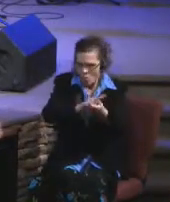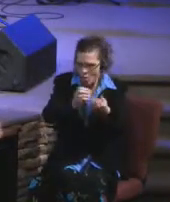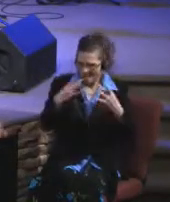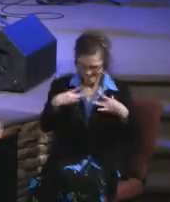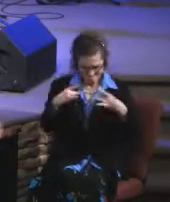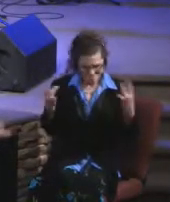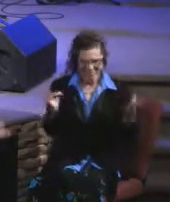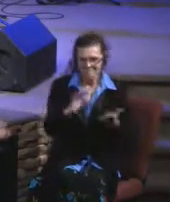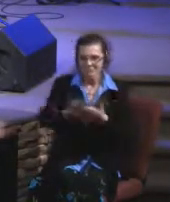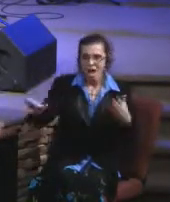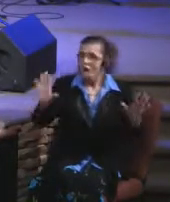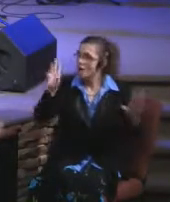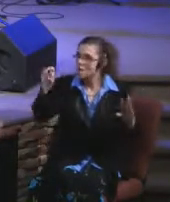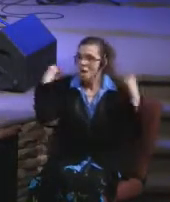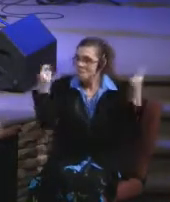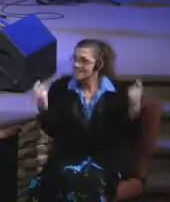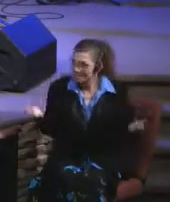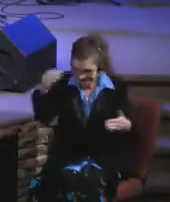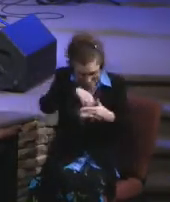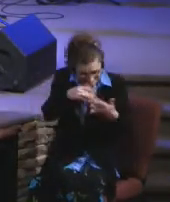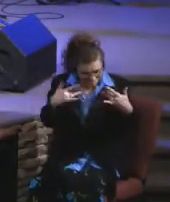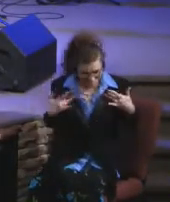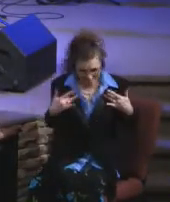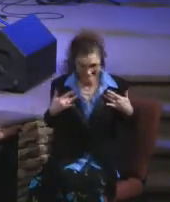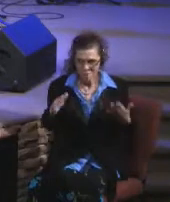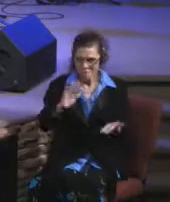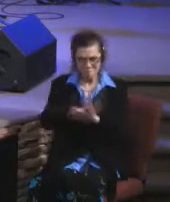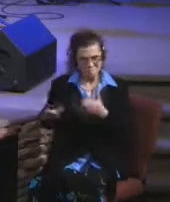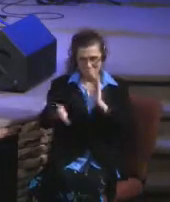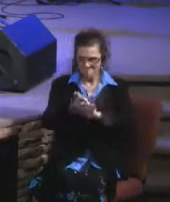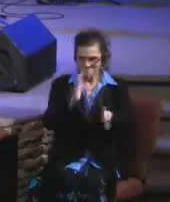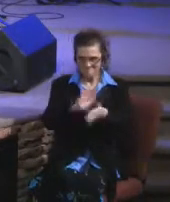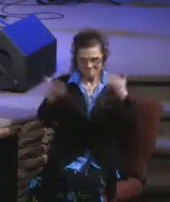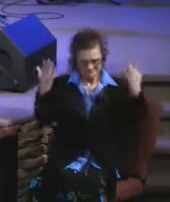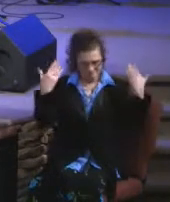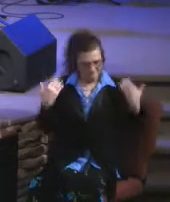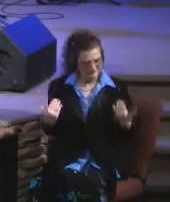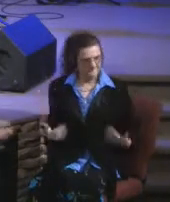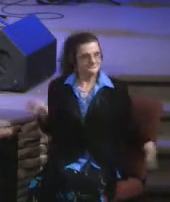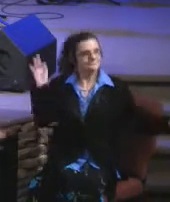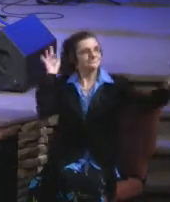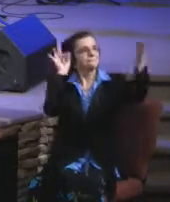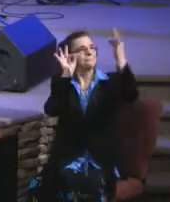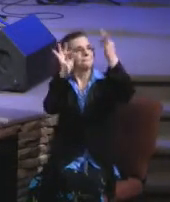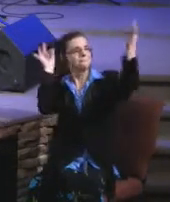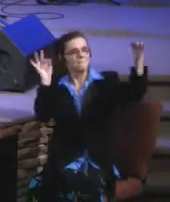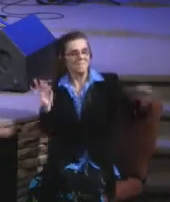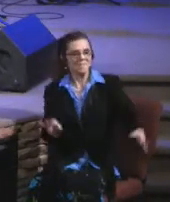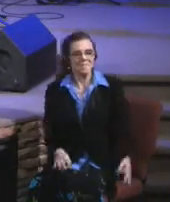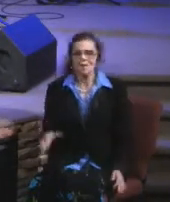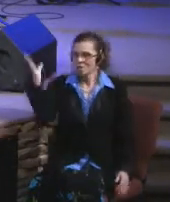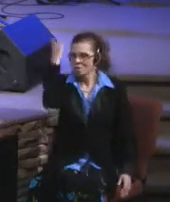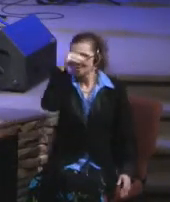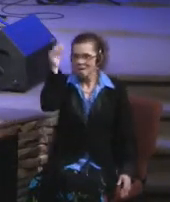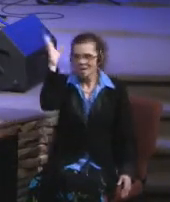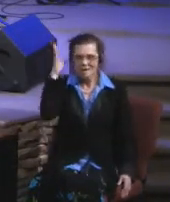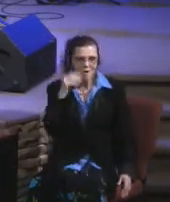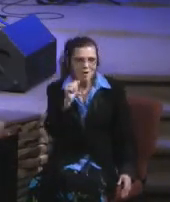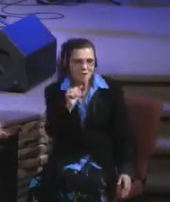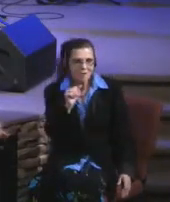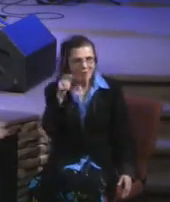There is no sin in you. There is no black. You are without spot. You are without wrinkle. You are perfect. You are a perfect son or